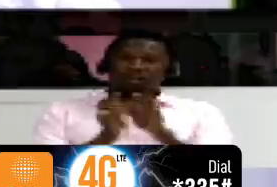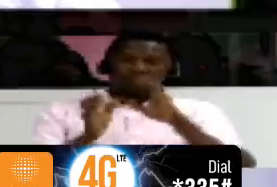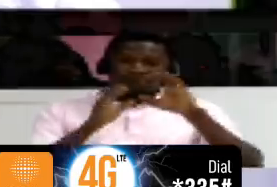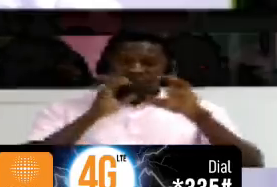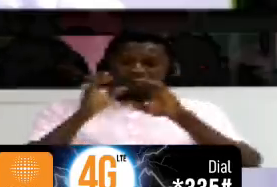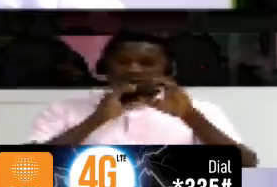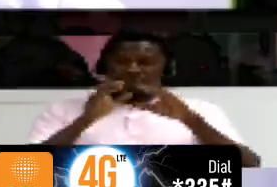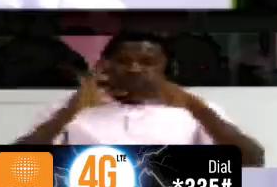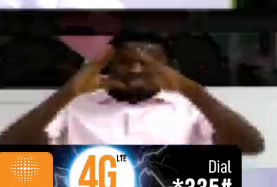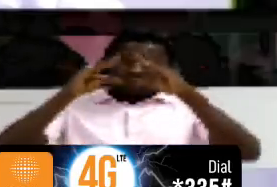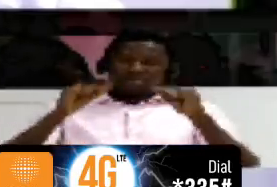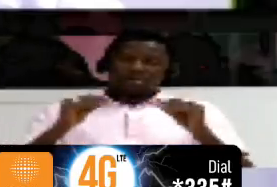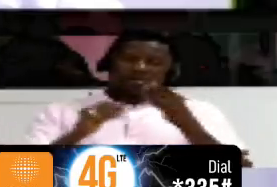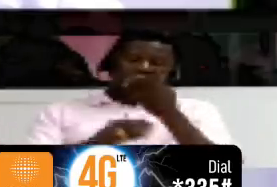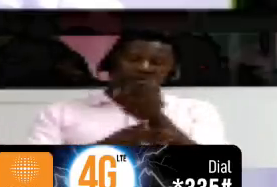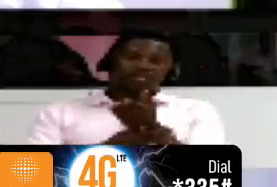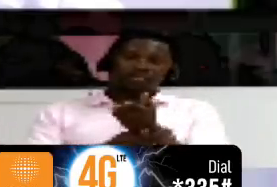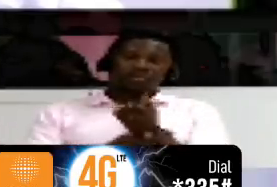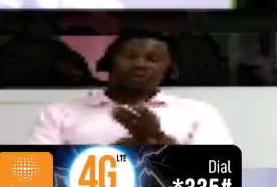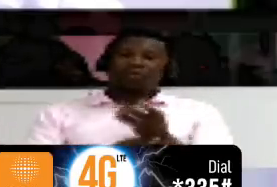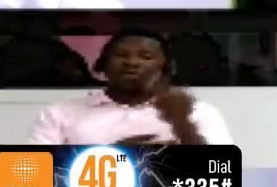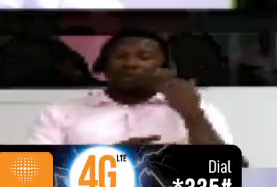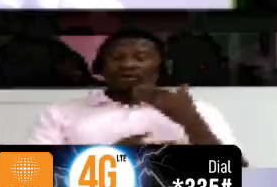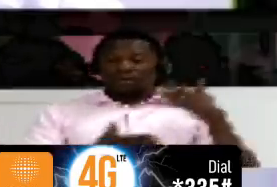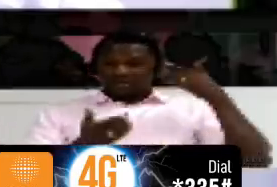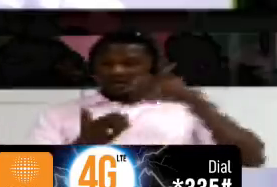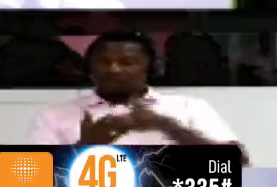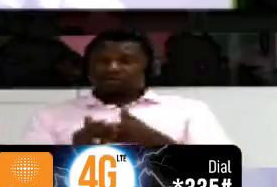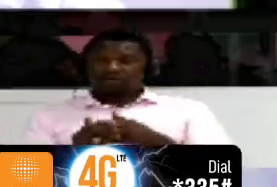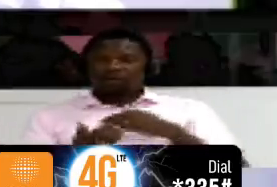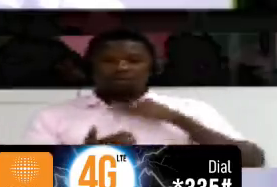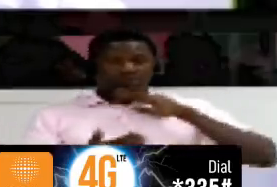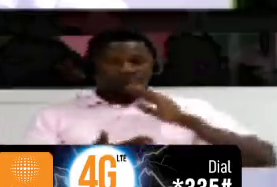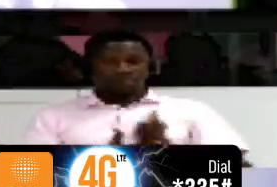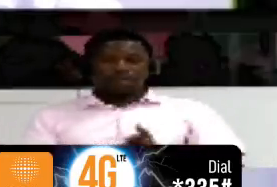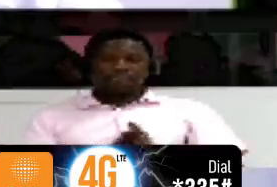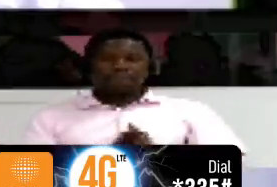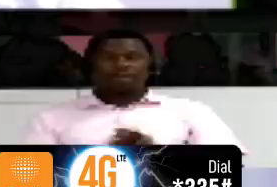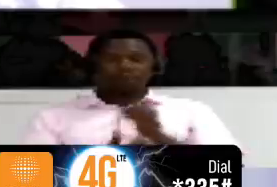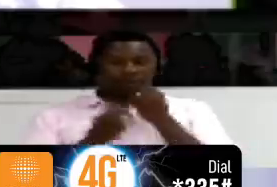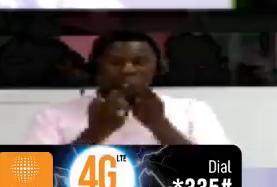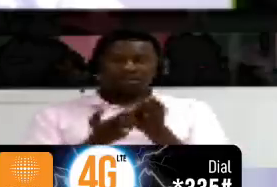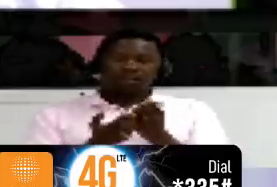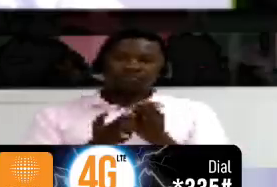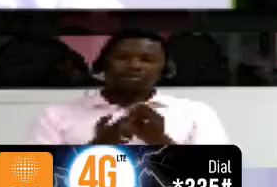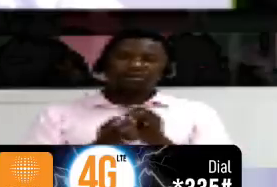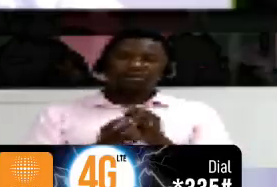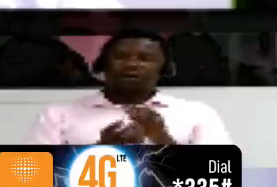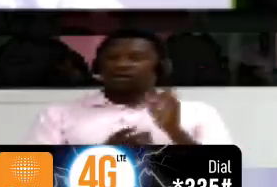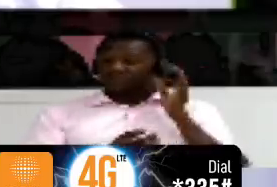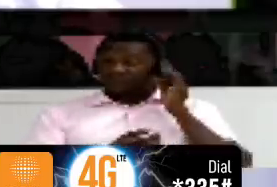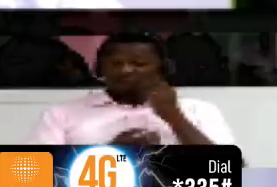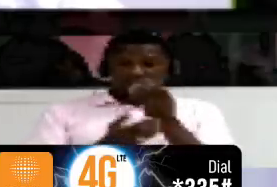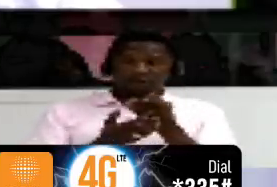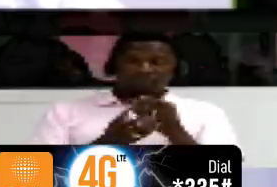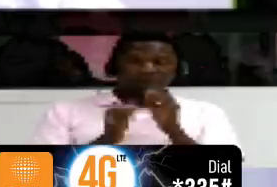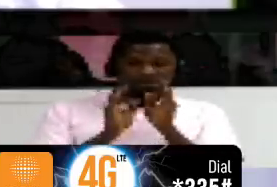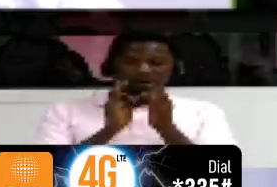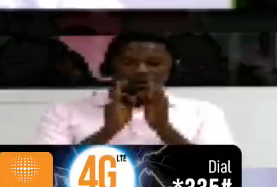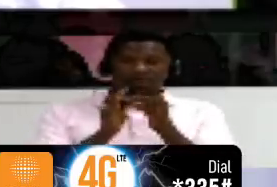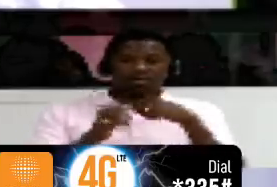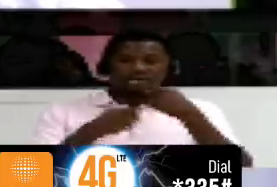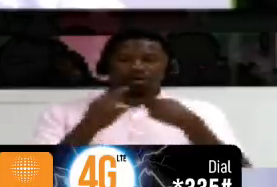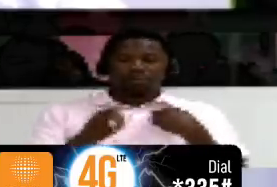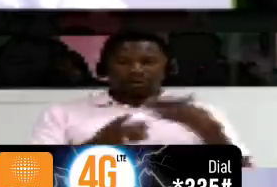room, once I arrived, I believe, like I said, she must have been told about